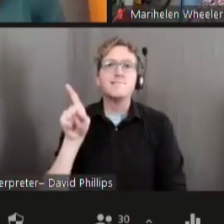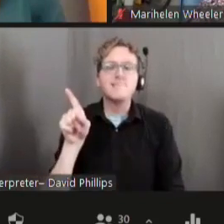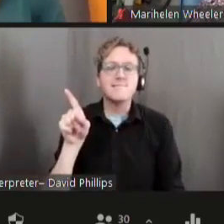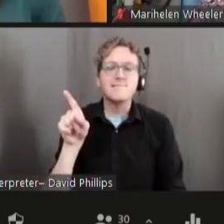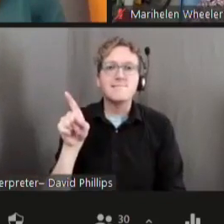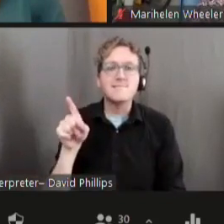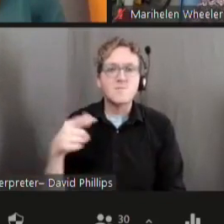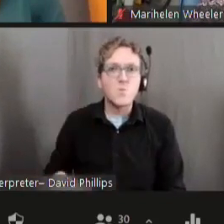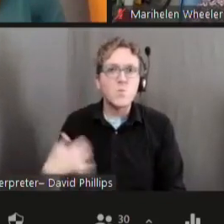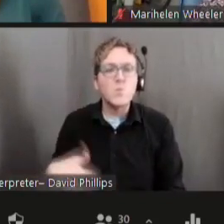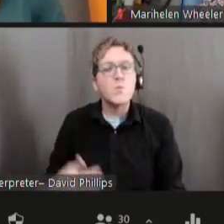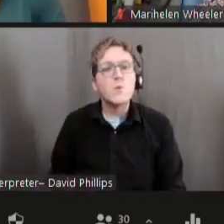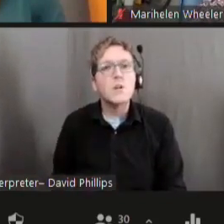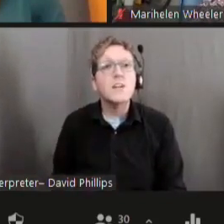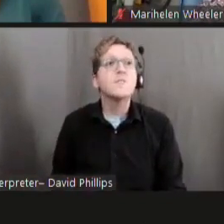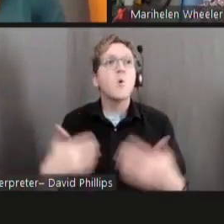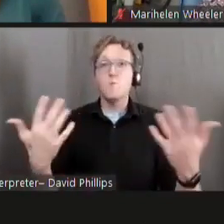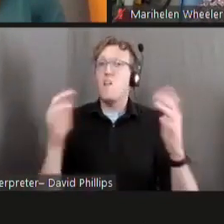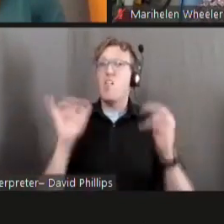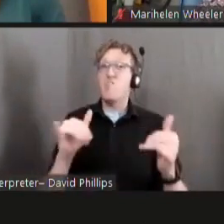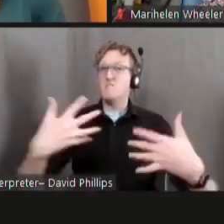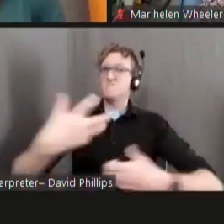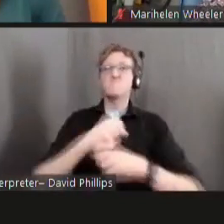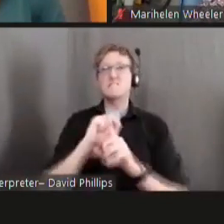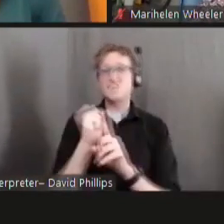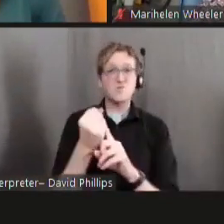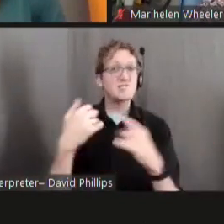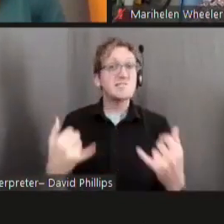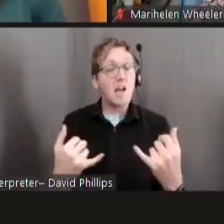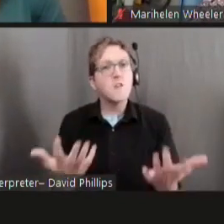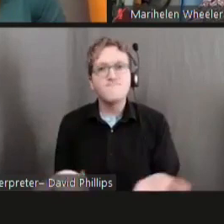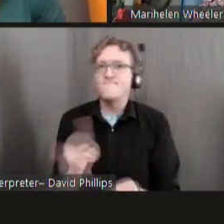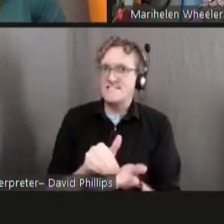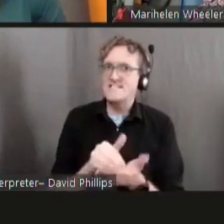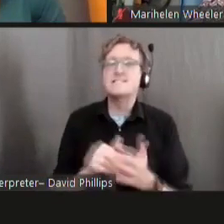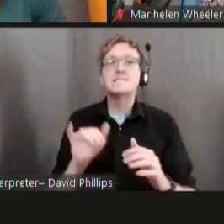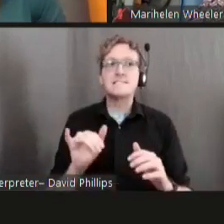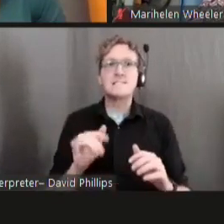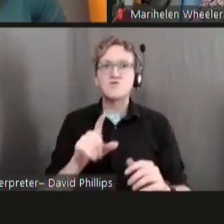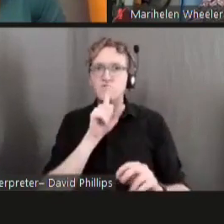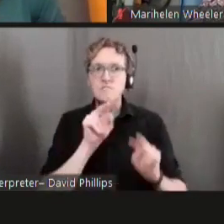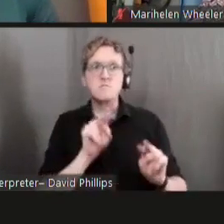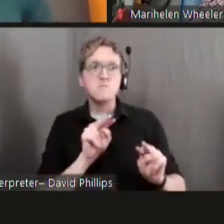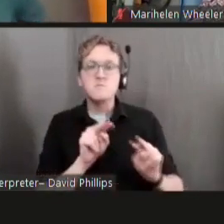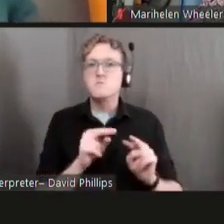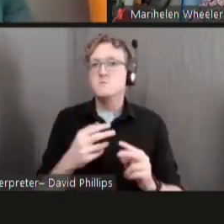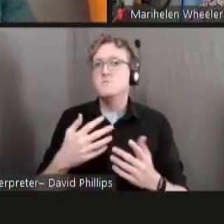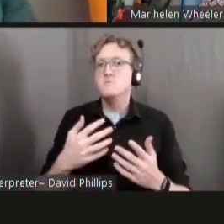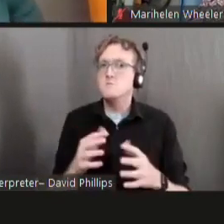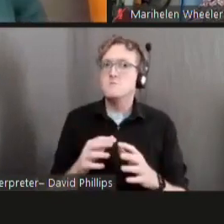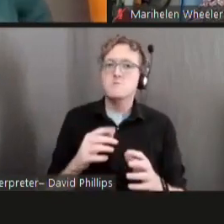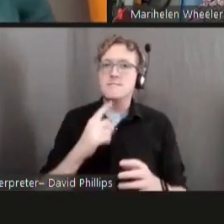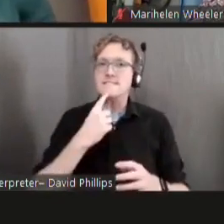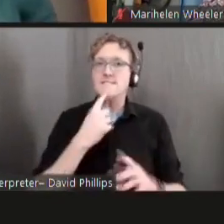So this is the situation right now. As I said, it's a daring situation. It's a situation that can get